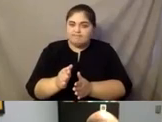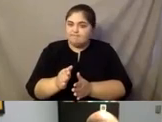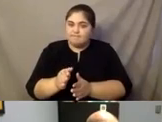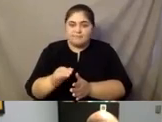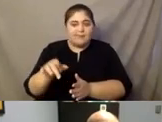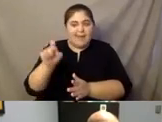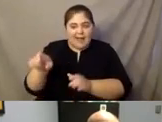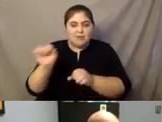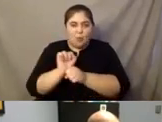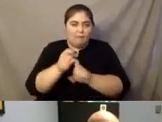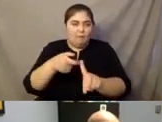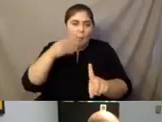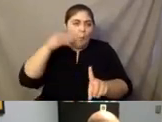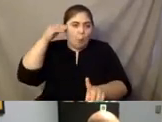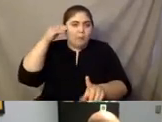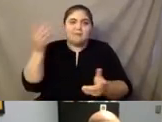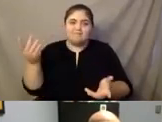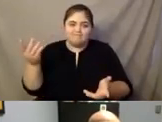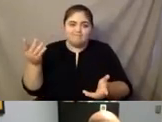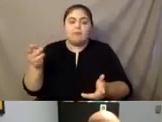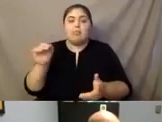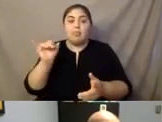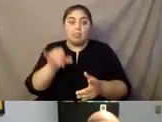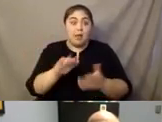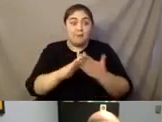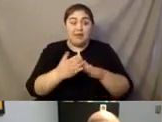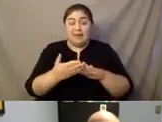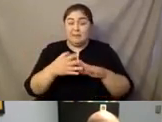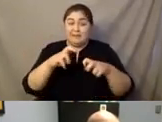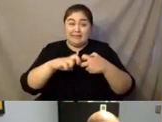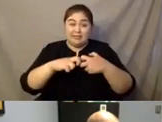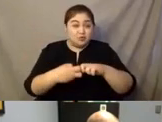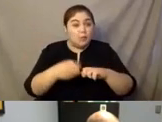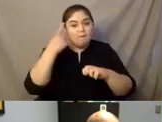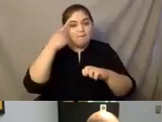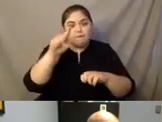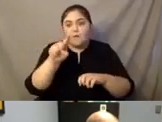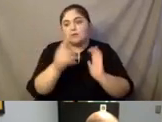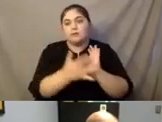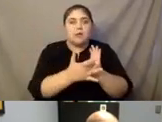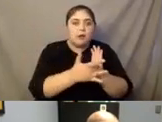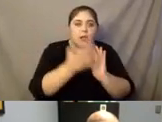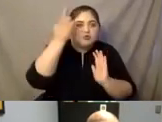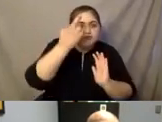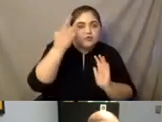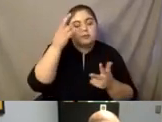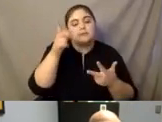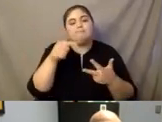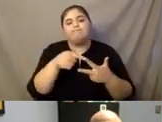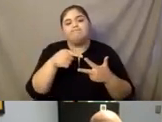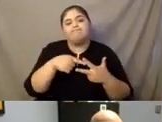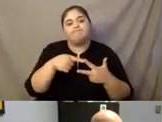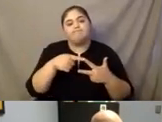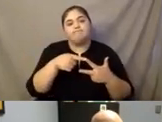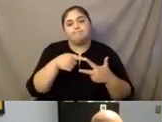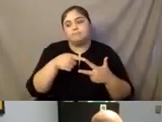remotely. That became an issue for technology purposes. It